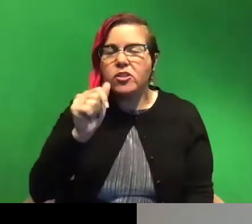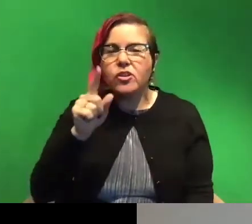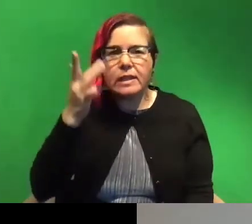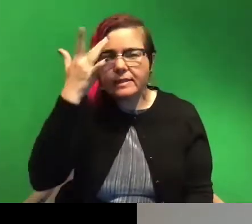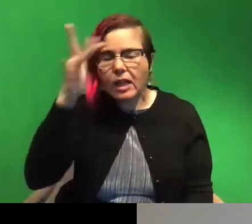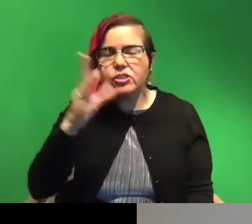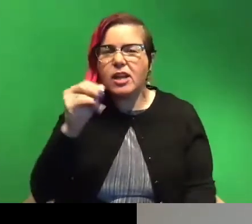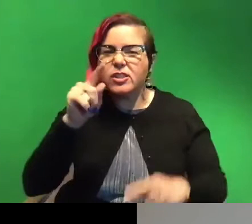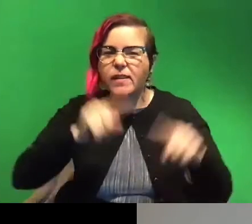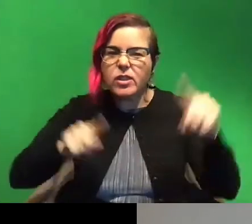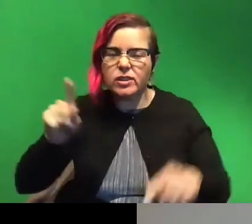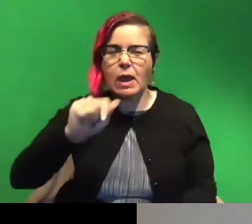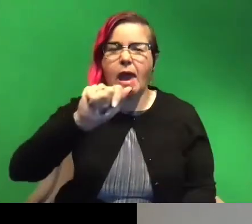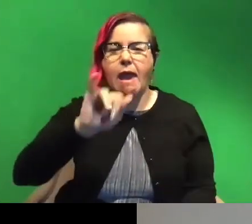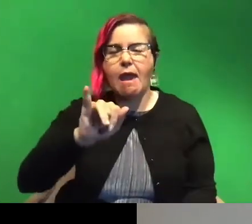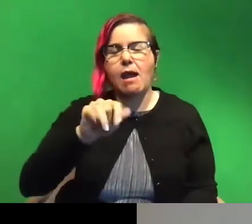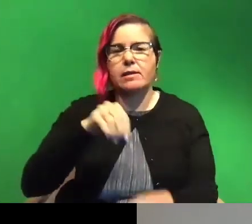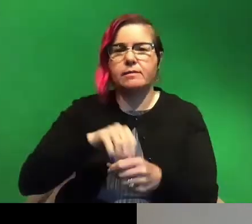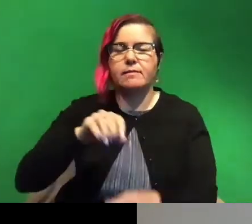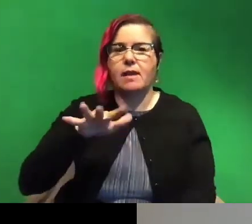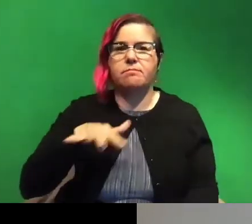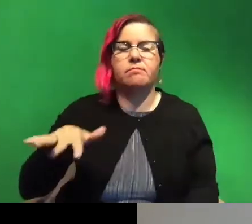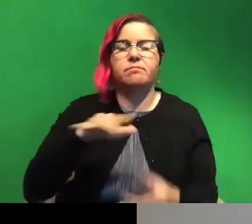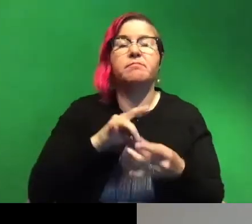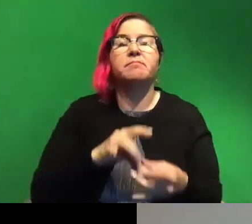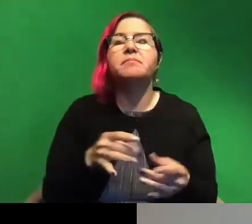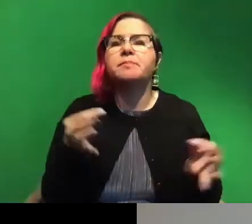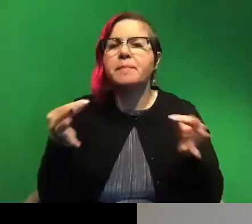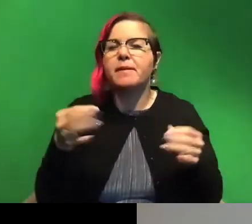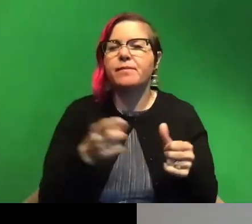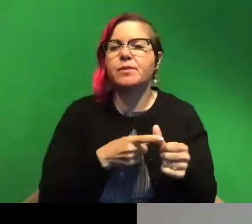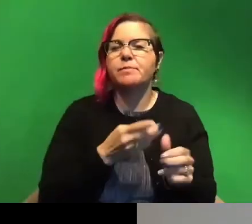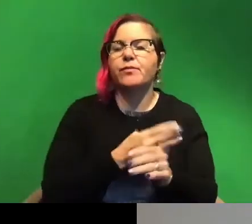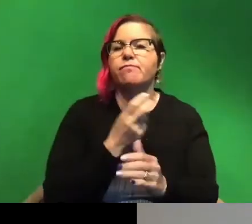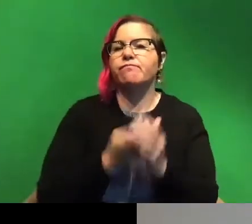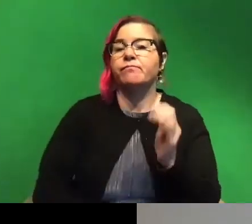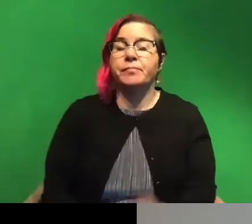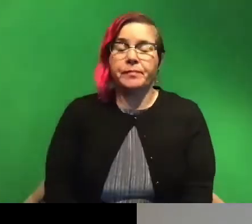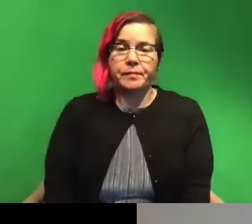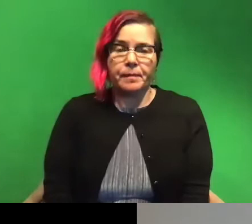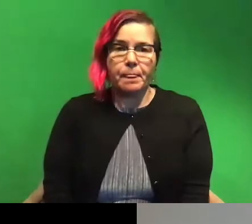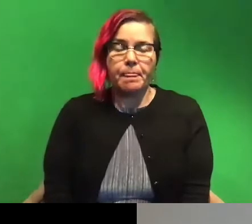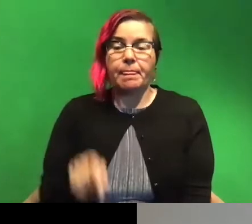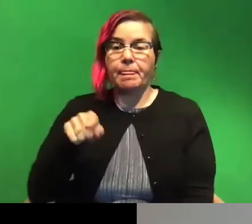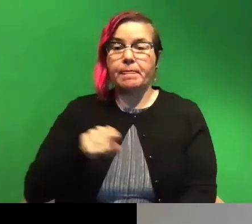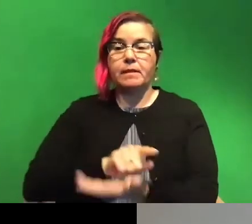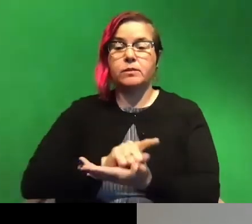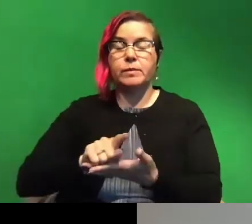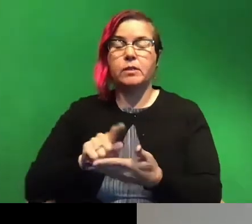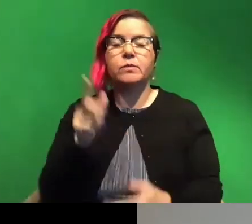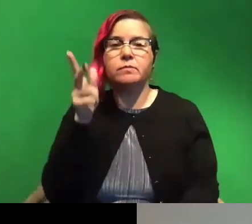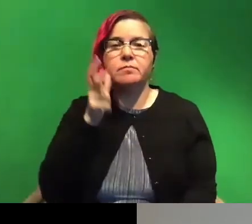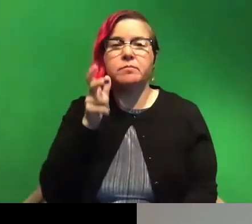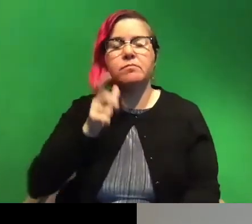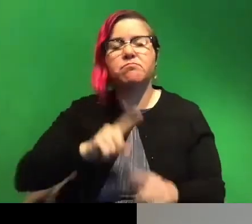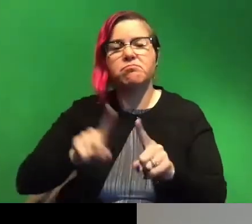diversity within that space. And so some housekeeping stuff before we get into the science. This week, we're going to be hearing from a